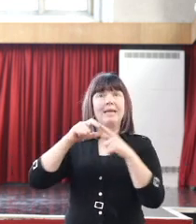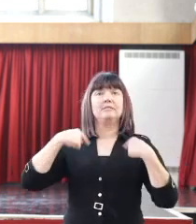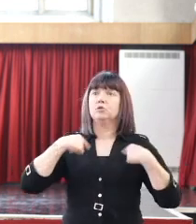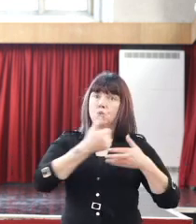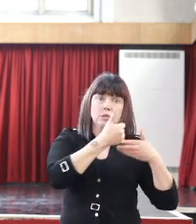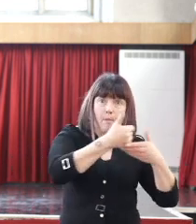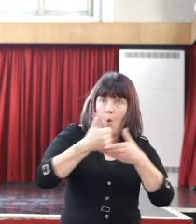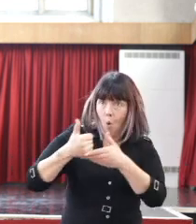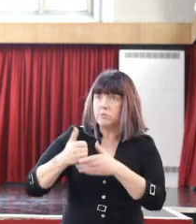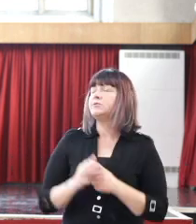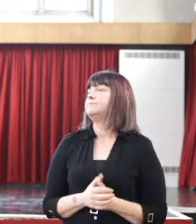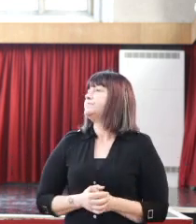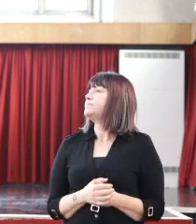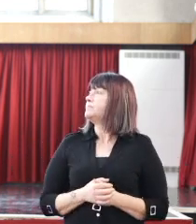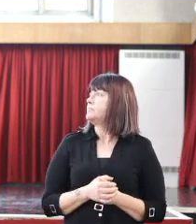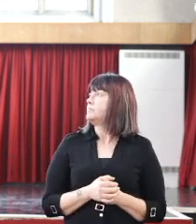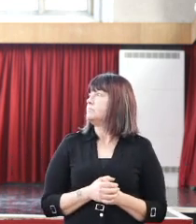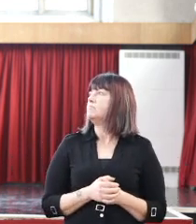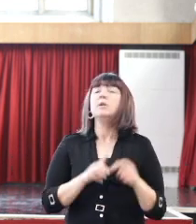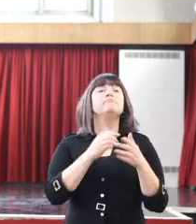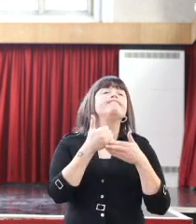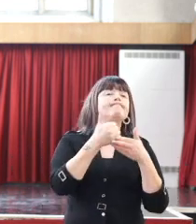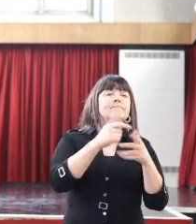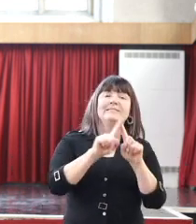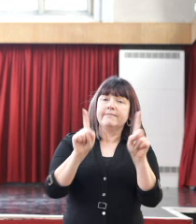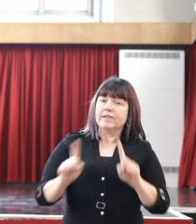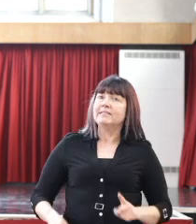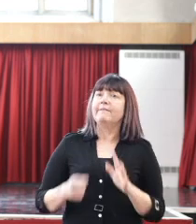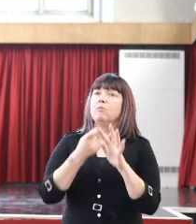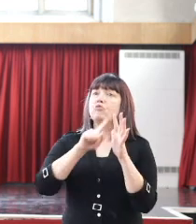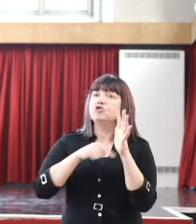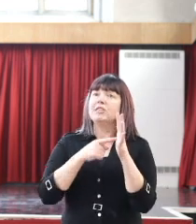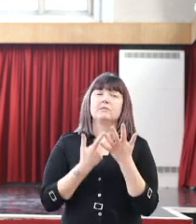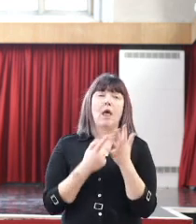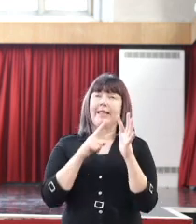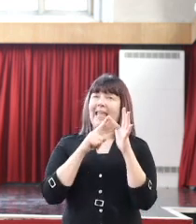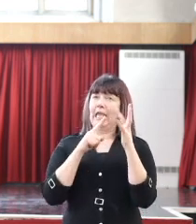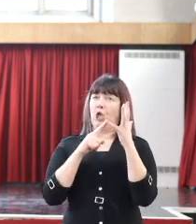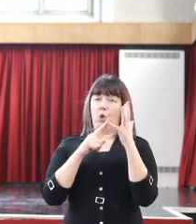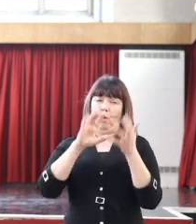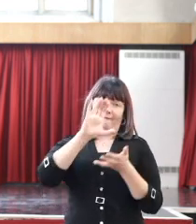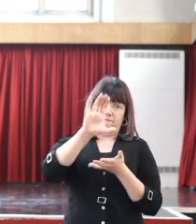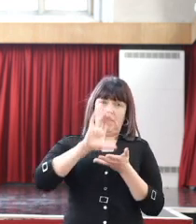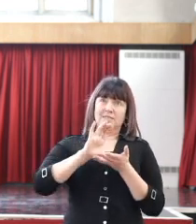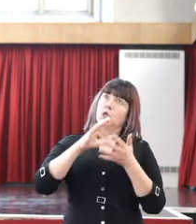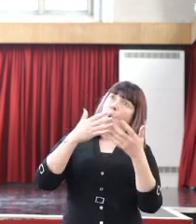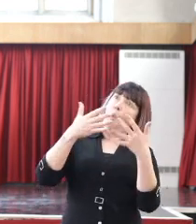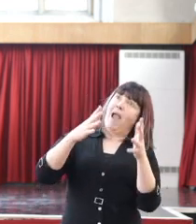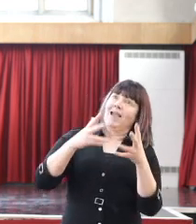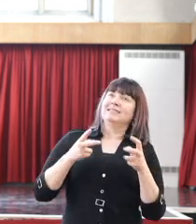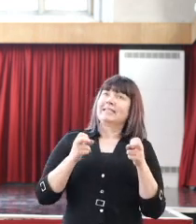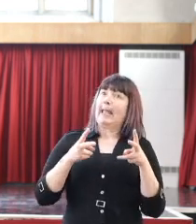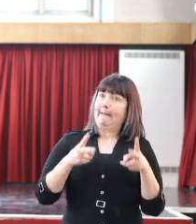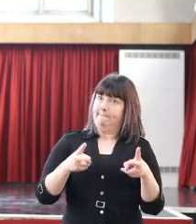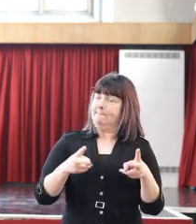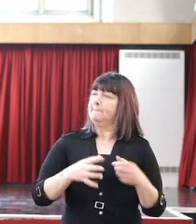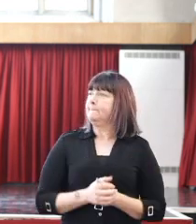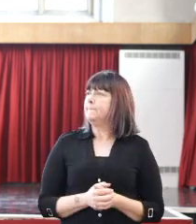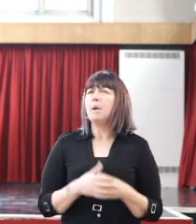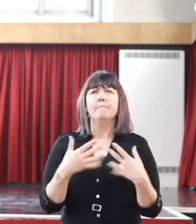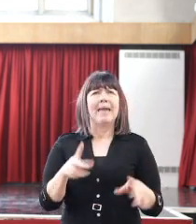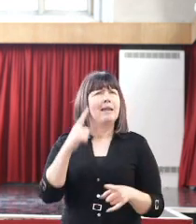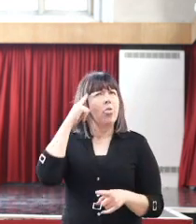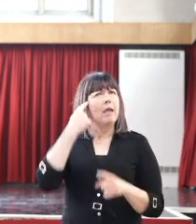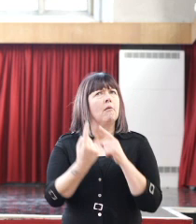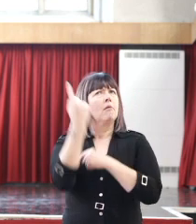some different projects like EU-funded Upcycle Your Waste schemes, and we were here a few months ago talking to audiences about